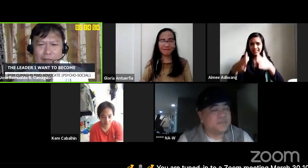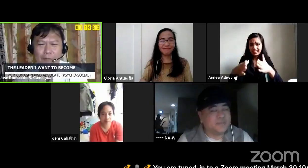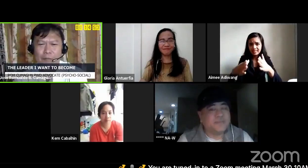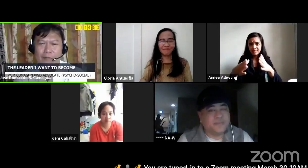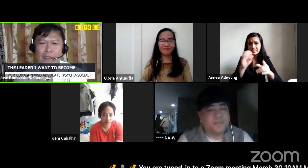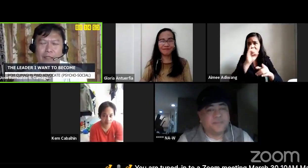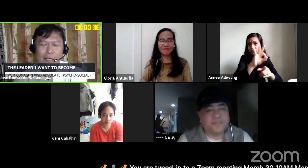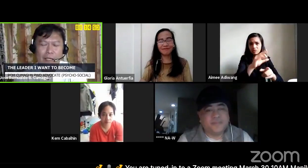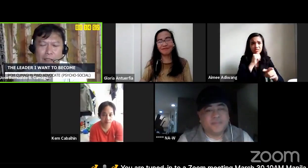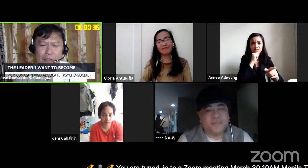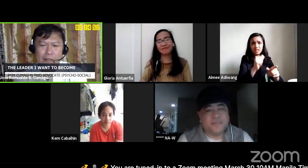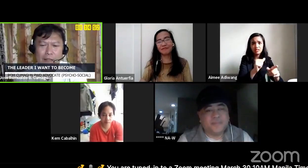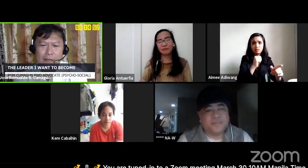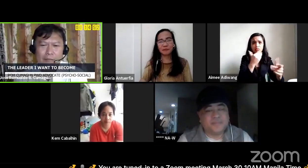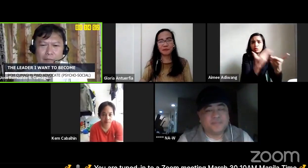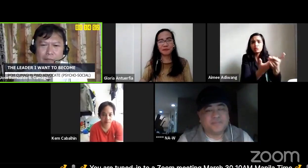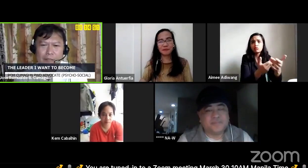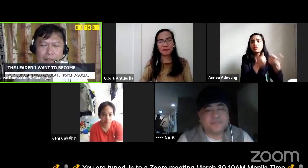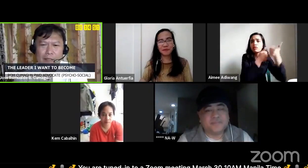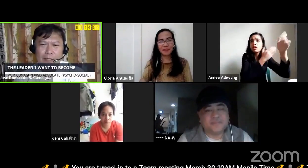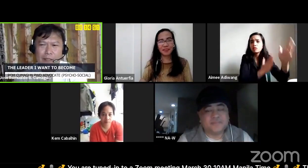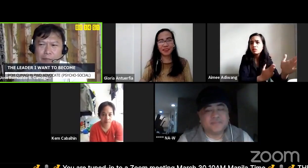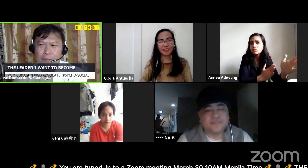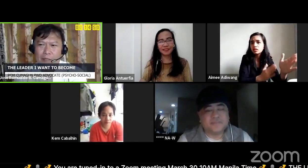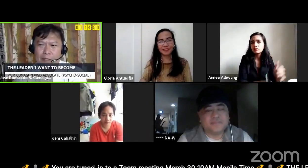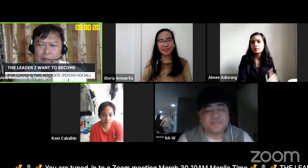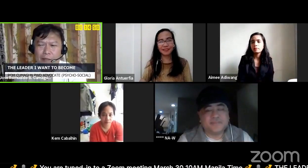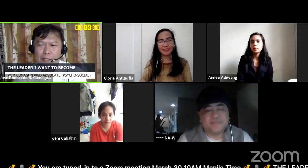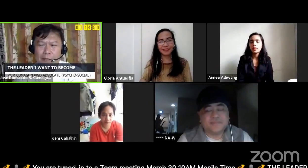a good follower. Okay.